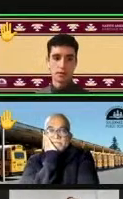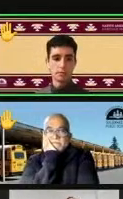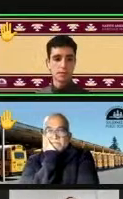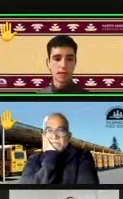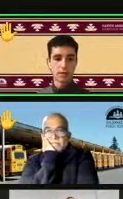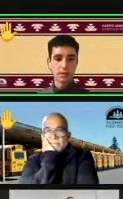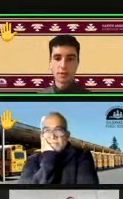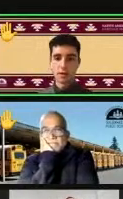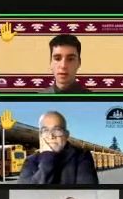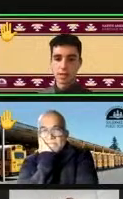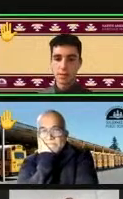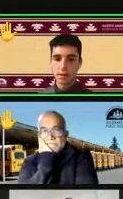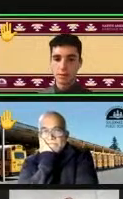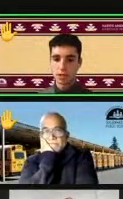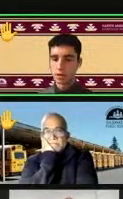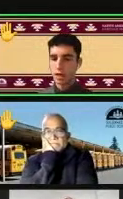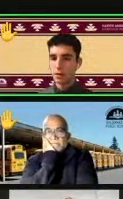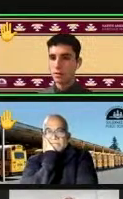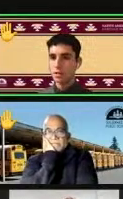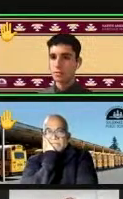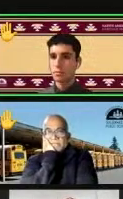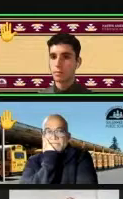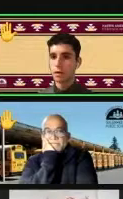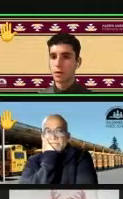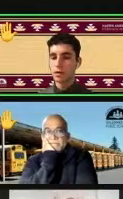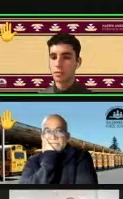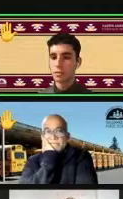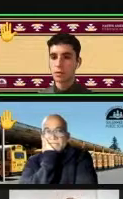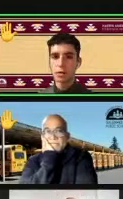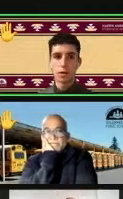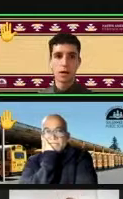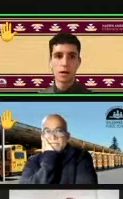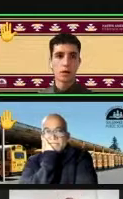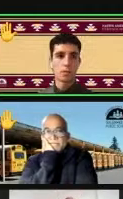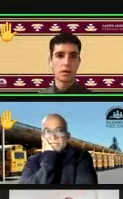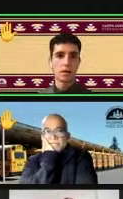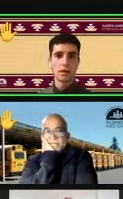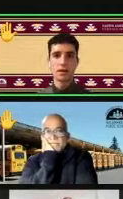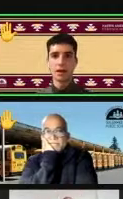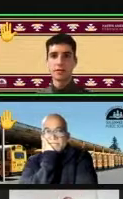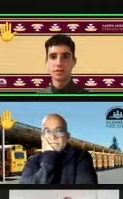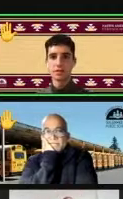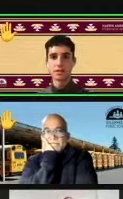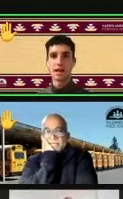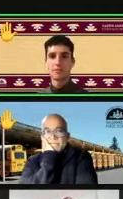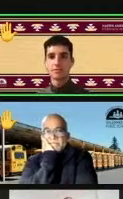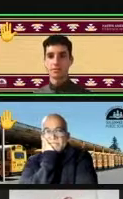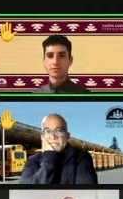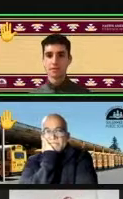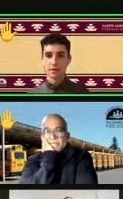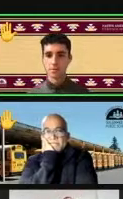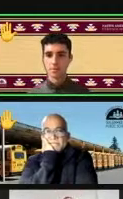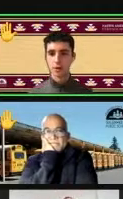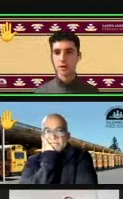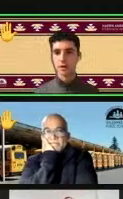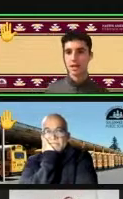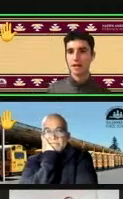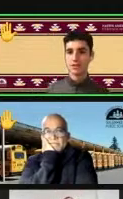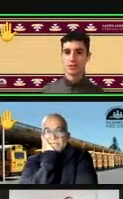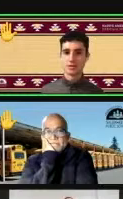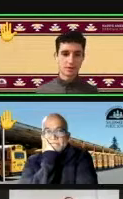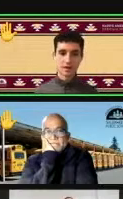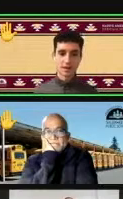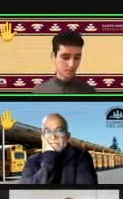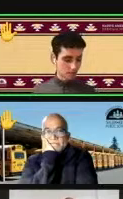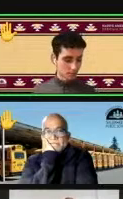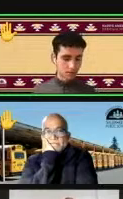I'm really satisfied with the statement that we just worked out. Just a question was where are we? I feel like there's a live, like we're working on this live.